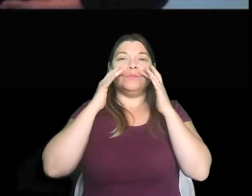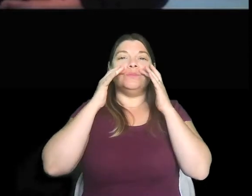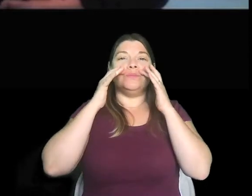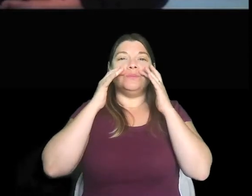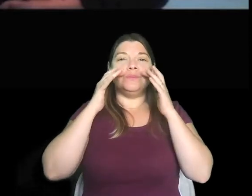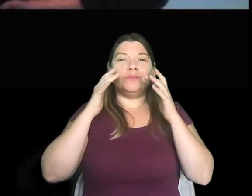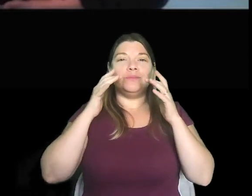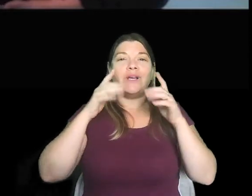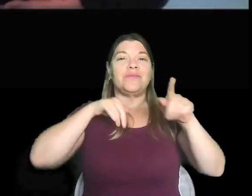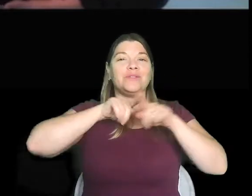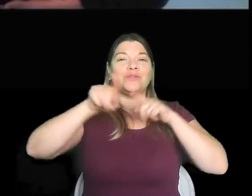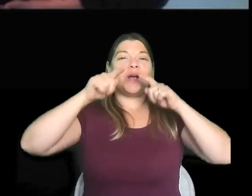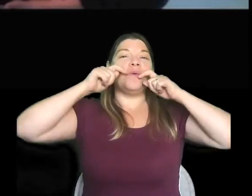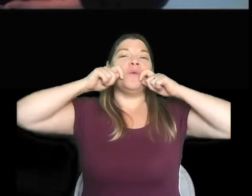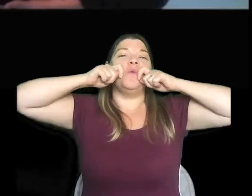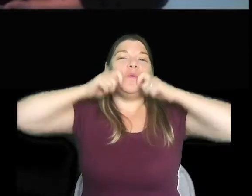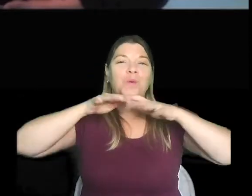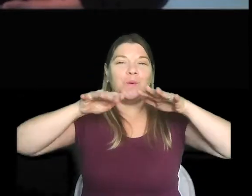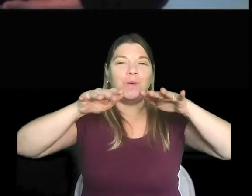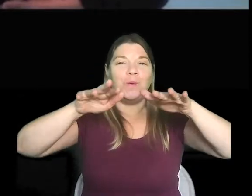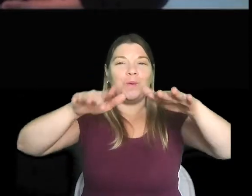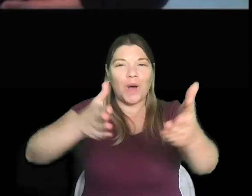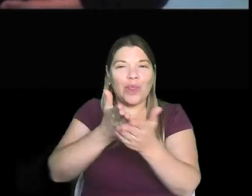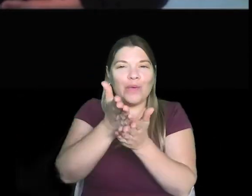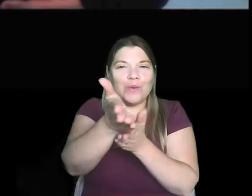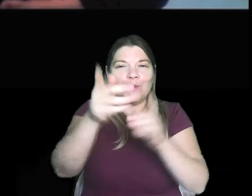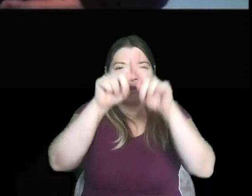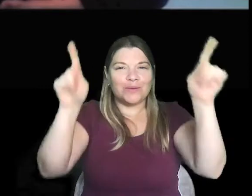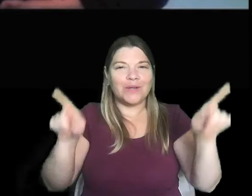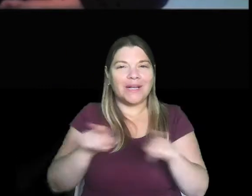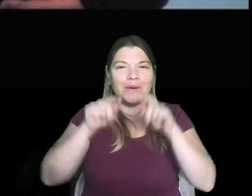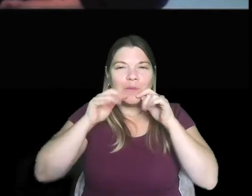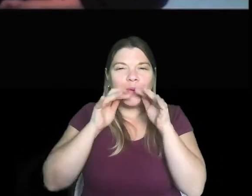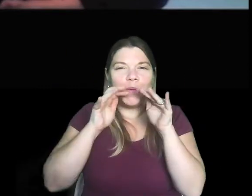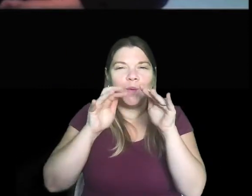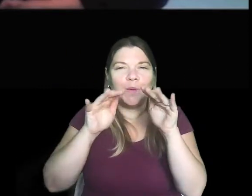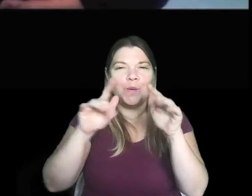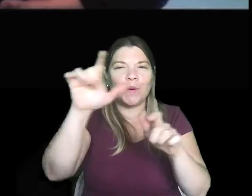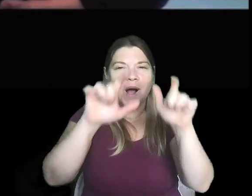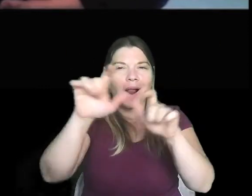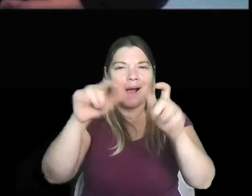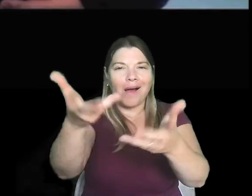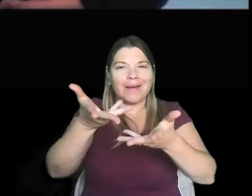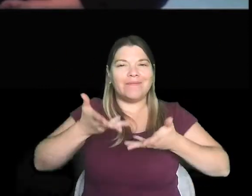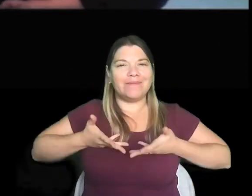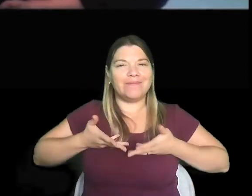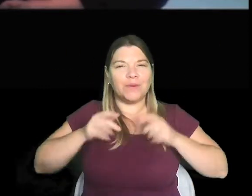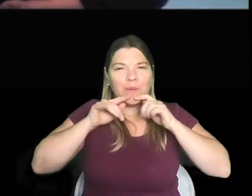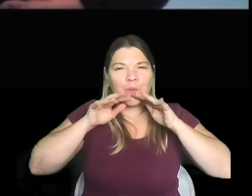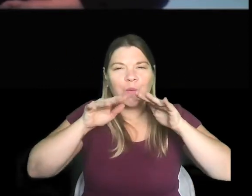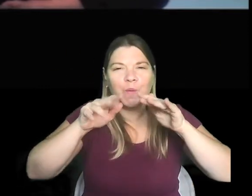and see if you can send it all the way to us. Linzy and Alice exhale, extending their arms towards the